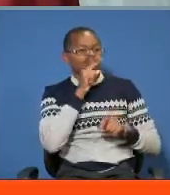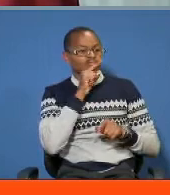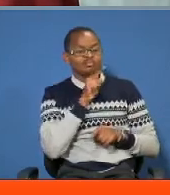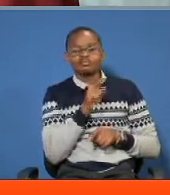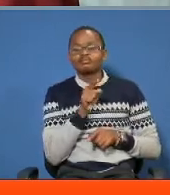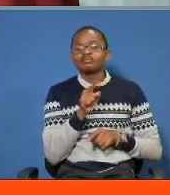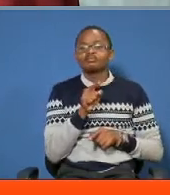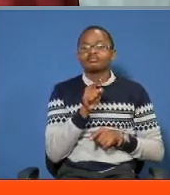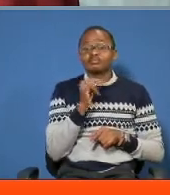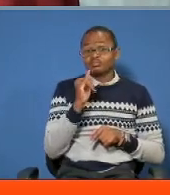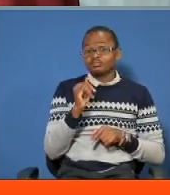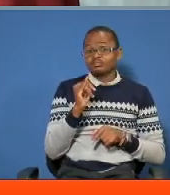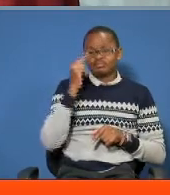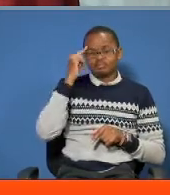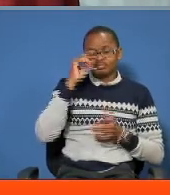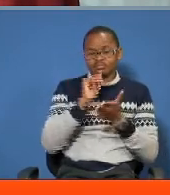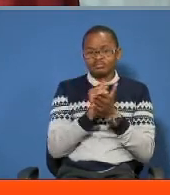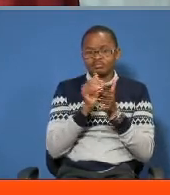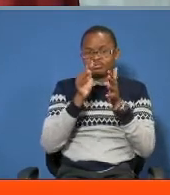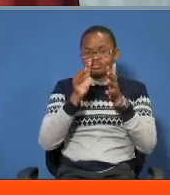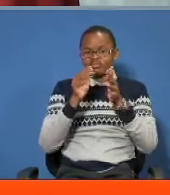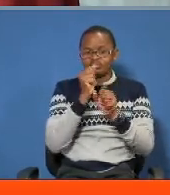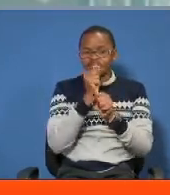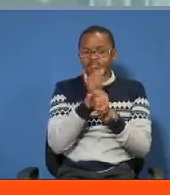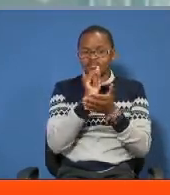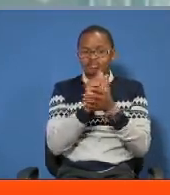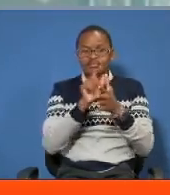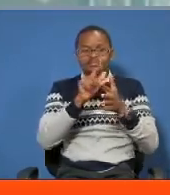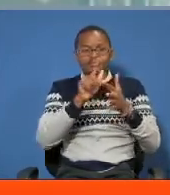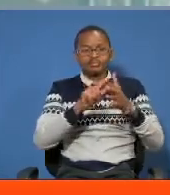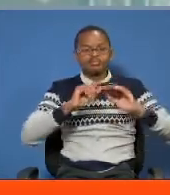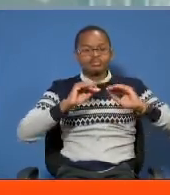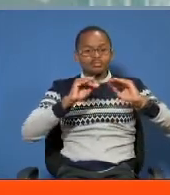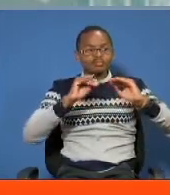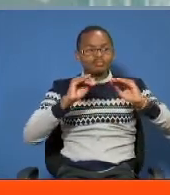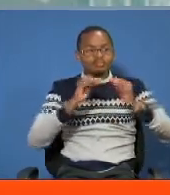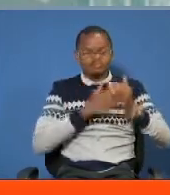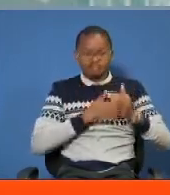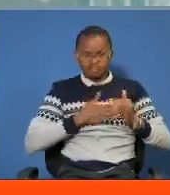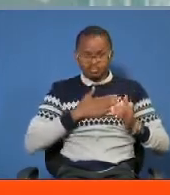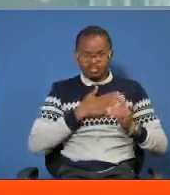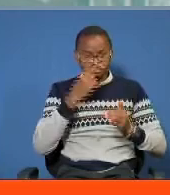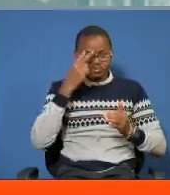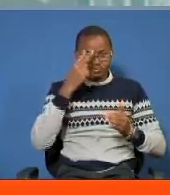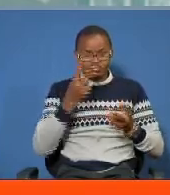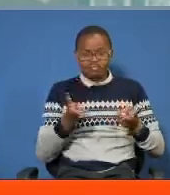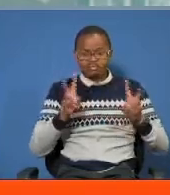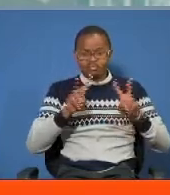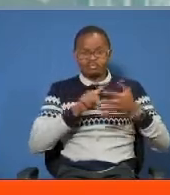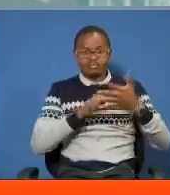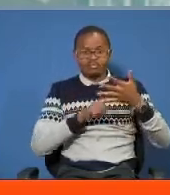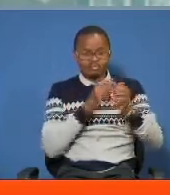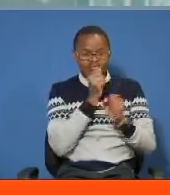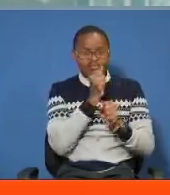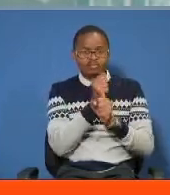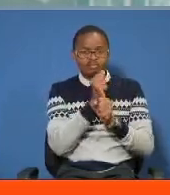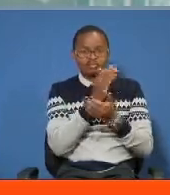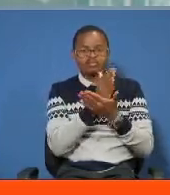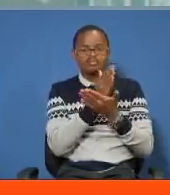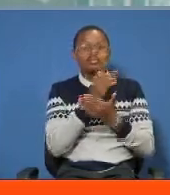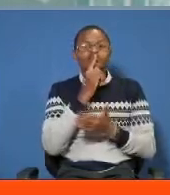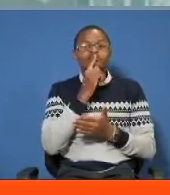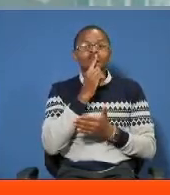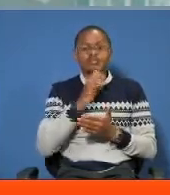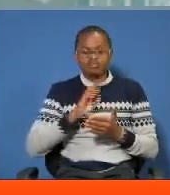this money there, all right? Now, for that person to do that, they've got to be educated and appreciate and see the value of what exactly you're